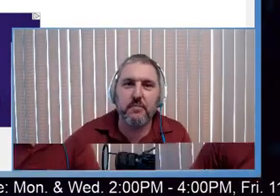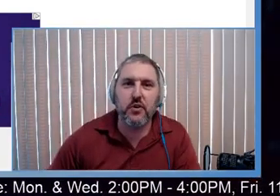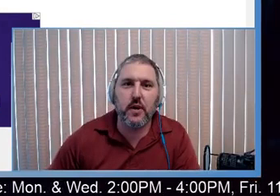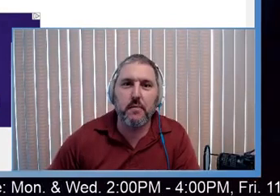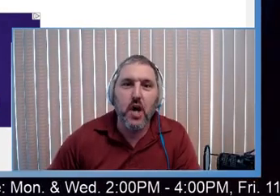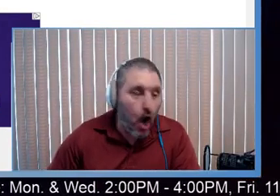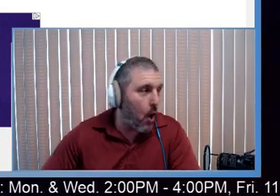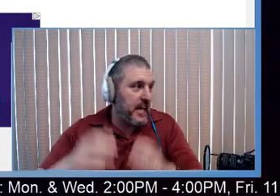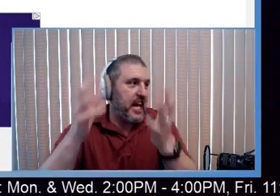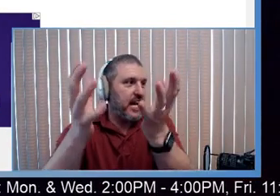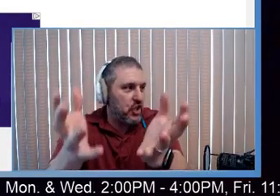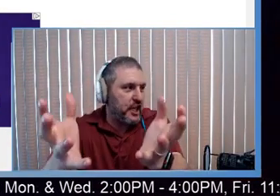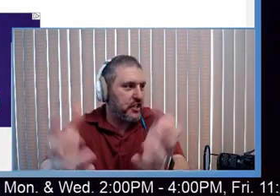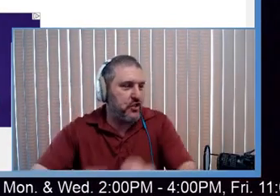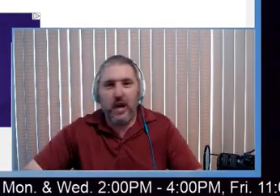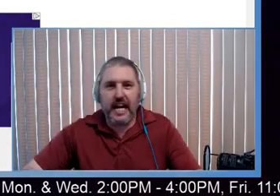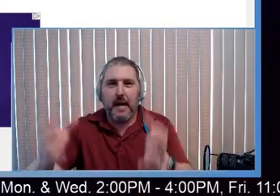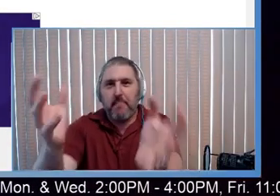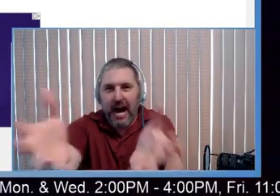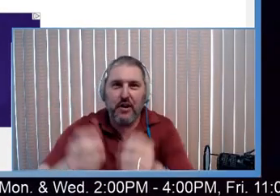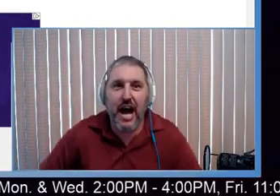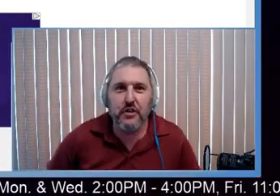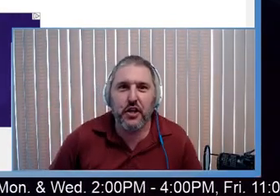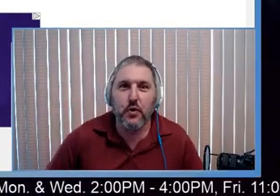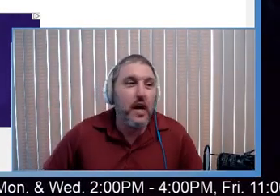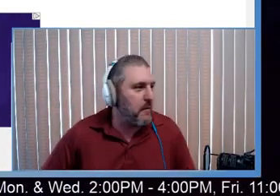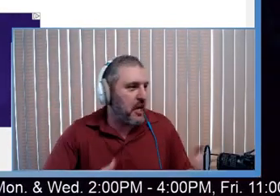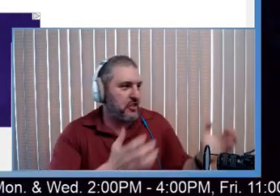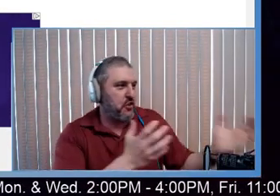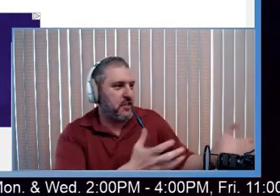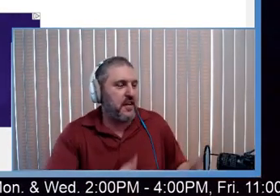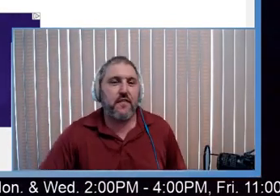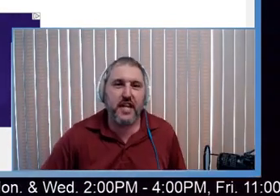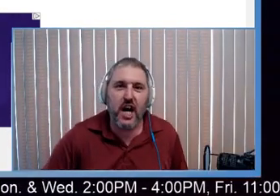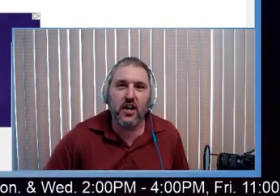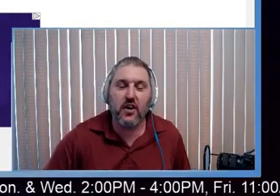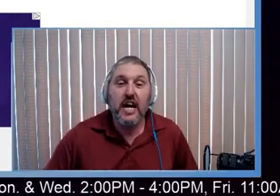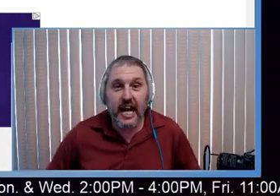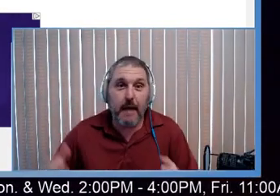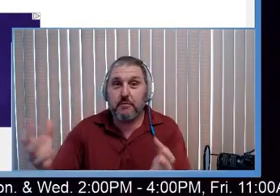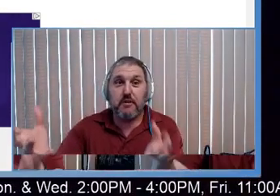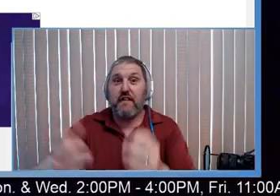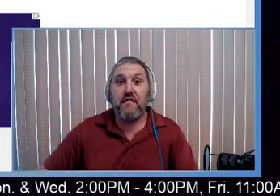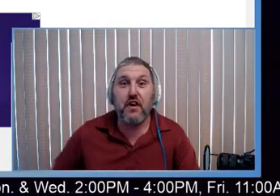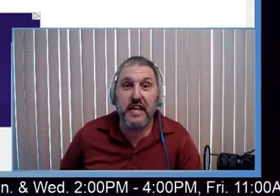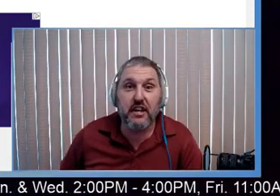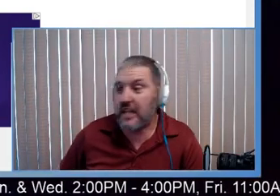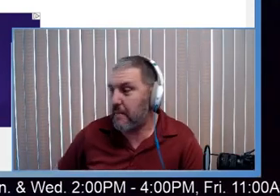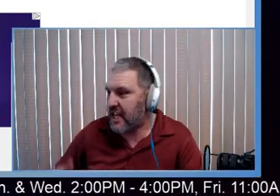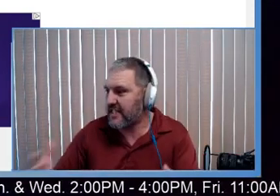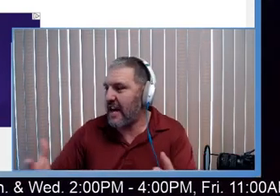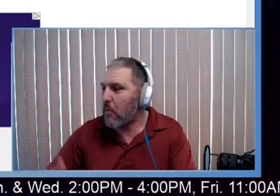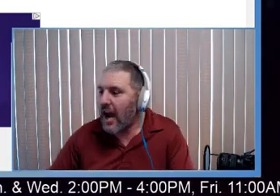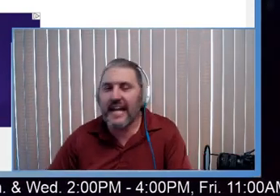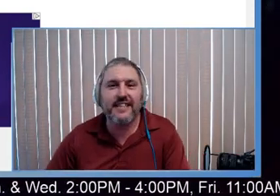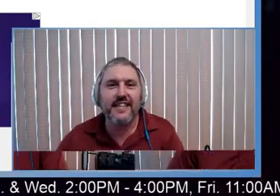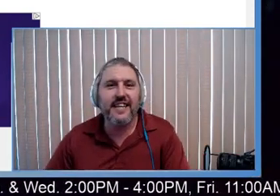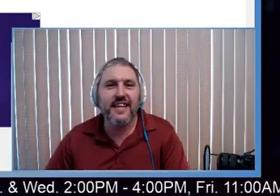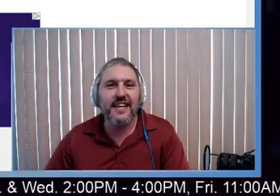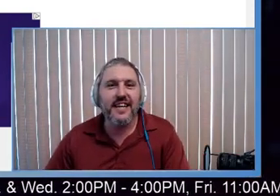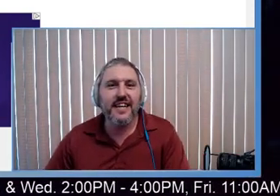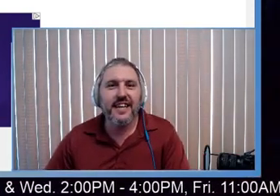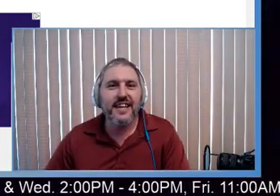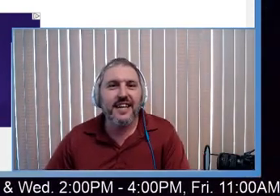say something to him. Oh, I can't look at you and I got to bow down to you because you're a different color and I'm supposed to feel guilty because I'm